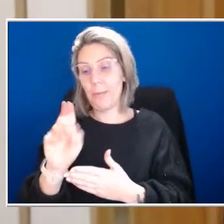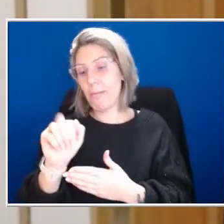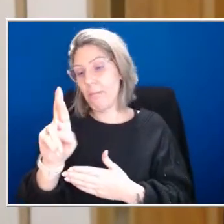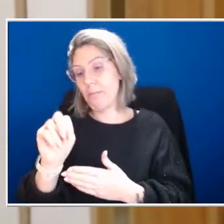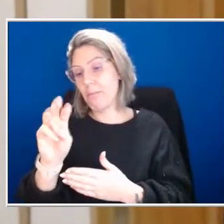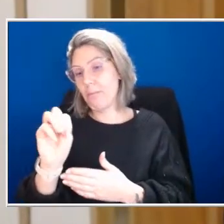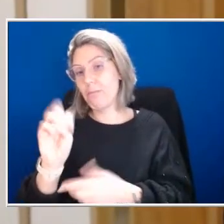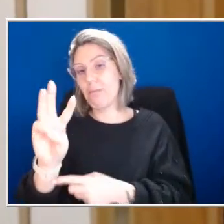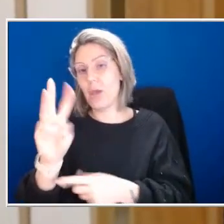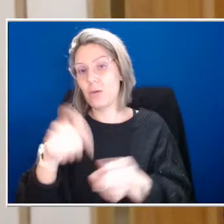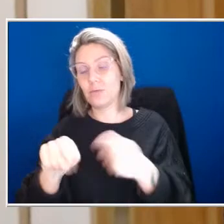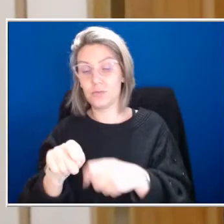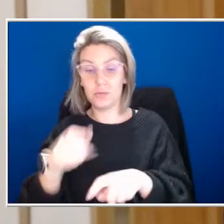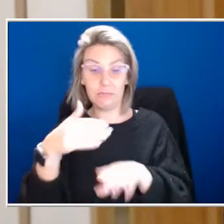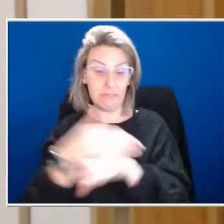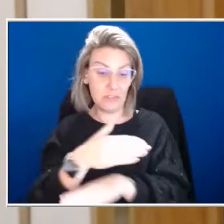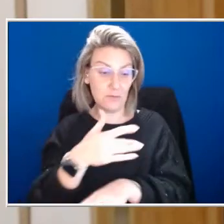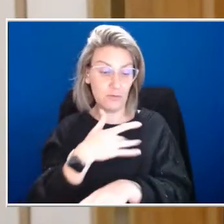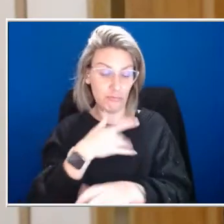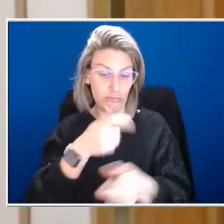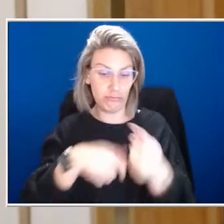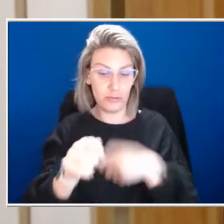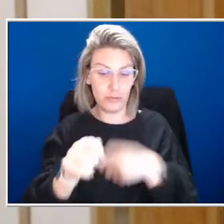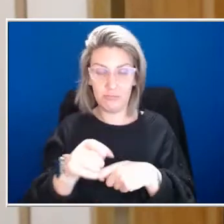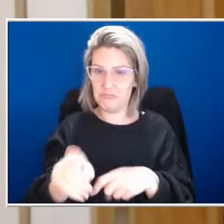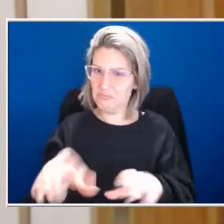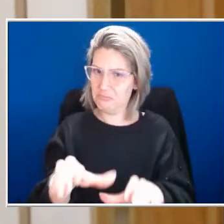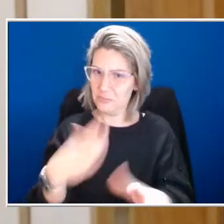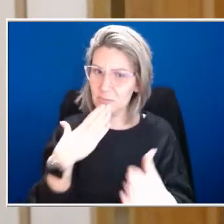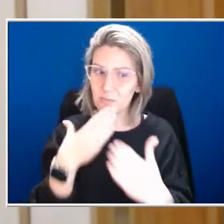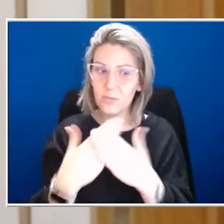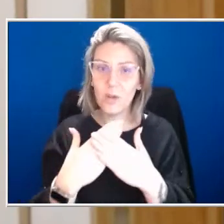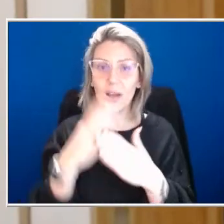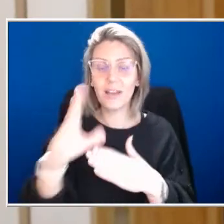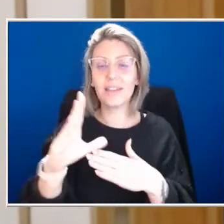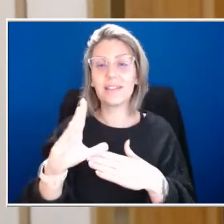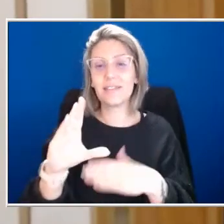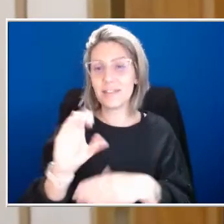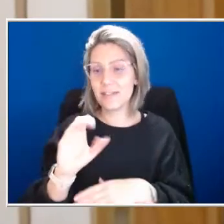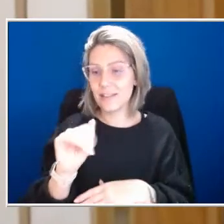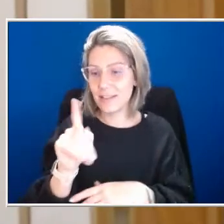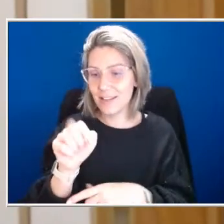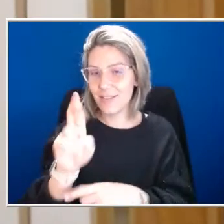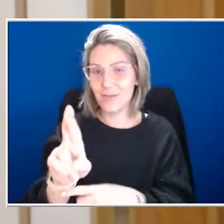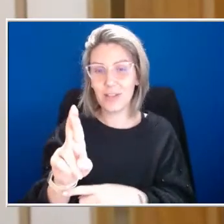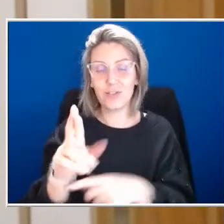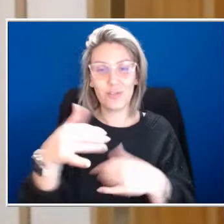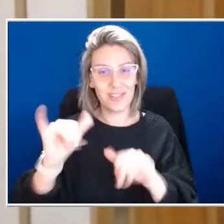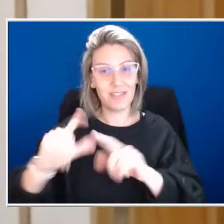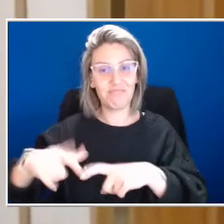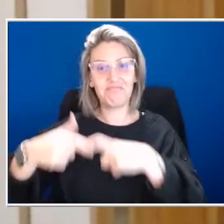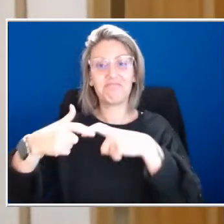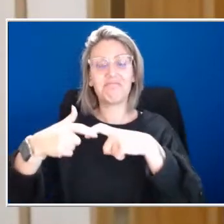as Gene did very good. His cancer is still in remission. He will ultimately need bone